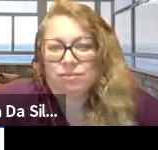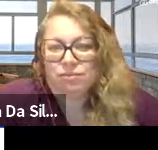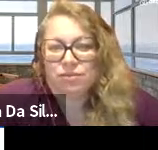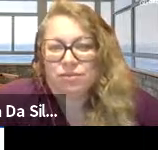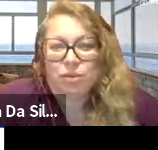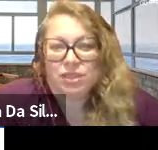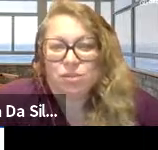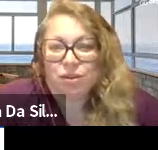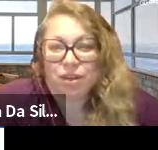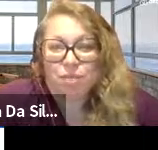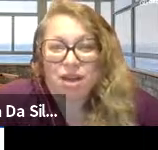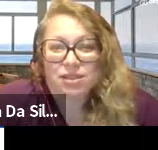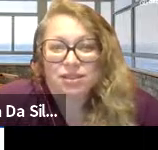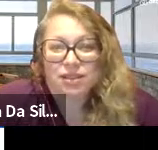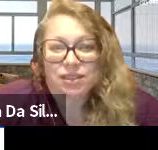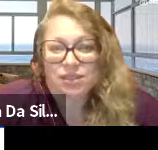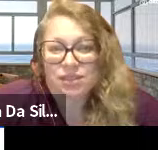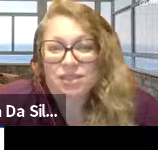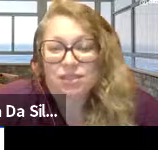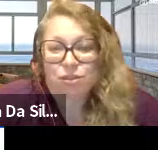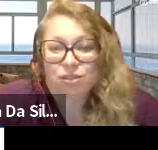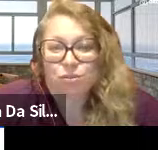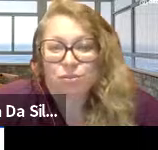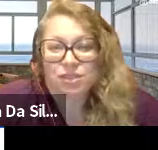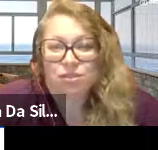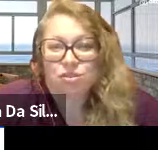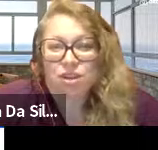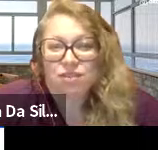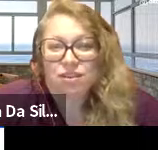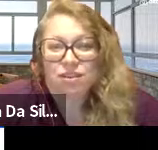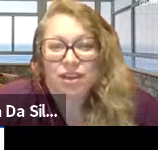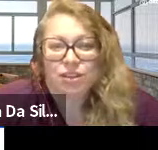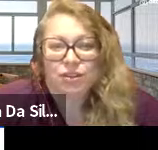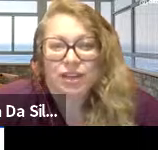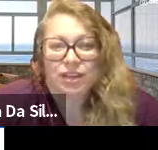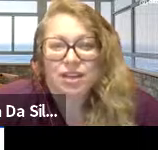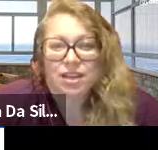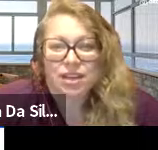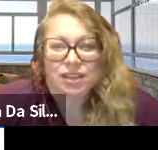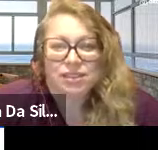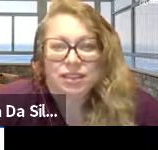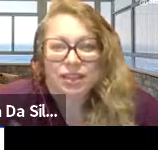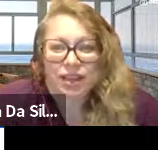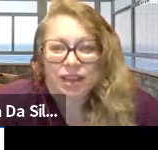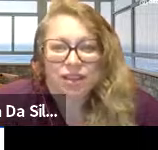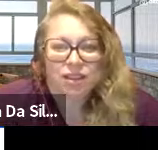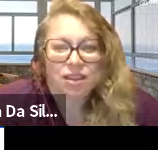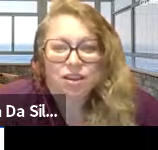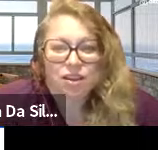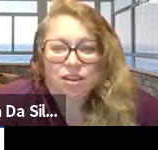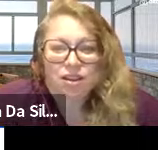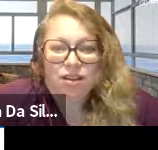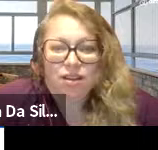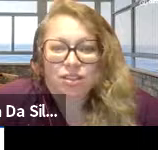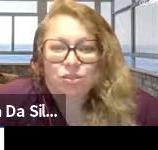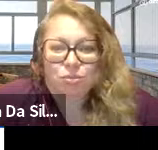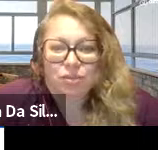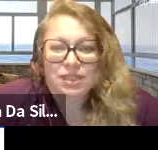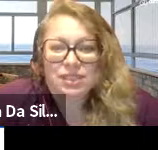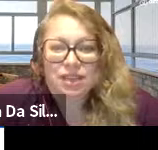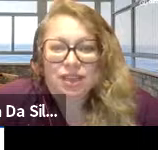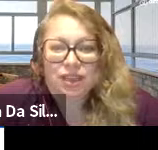when nobody's wearing a mask, then it's easy for the droplets to travel, and you can easily inhale